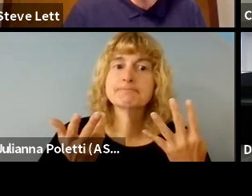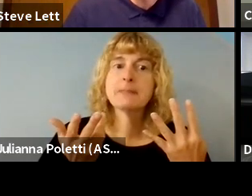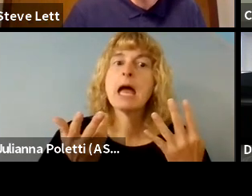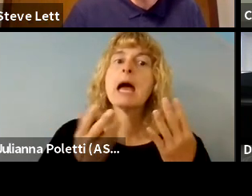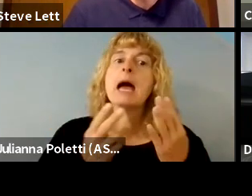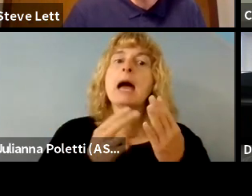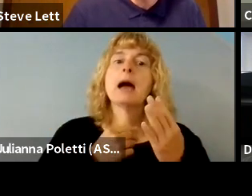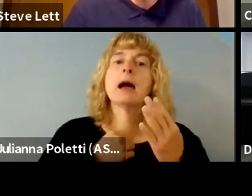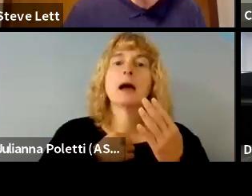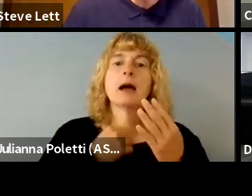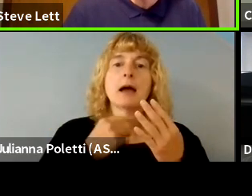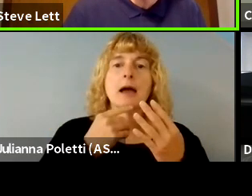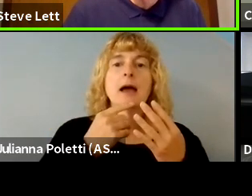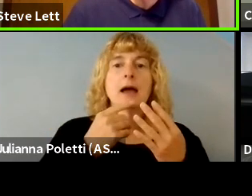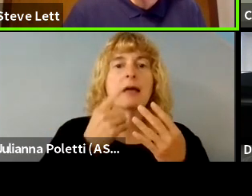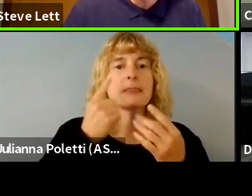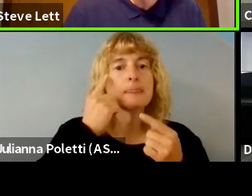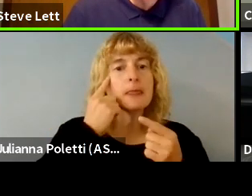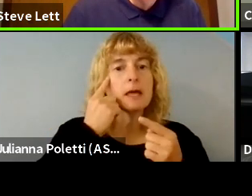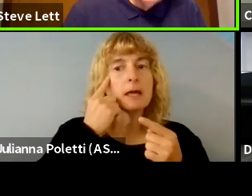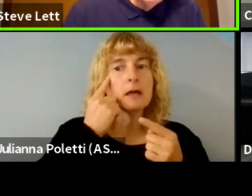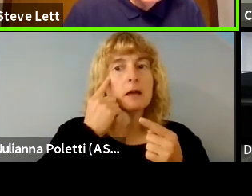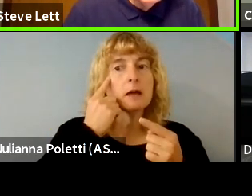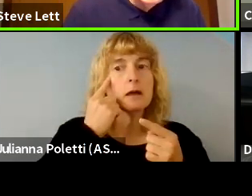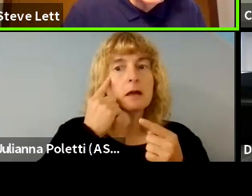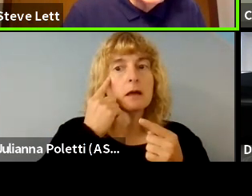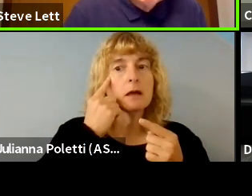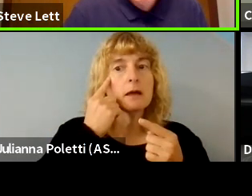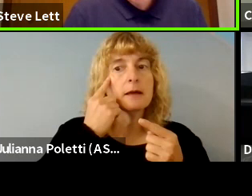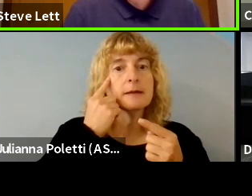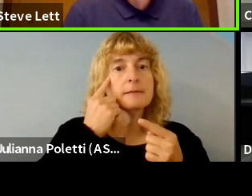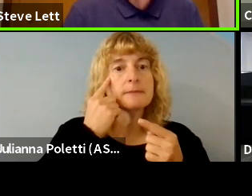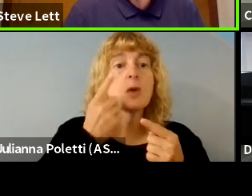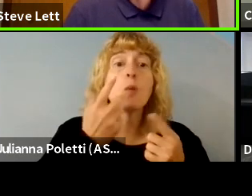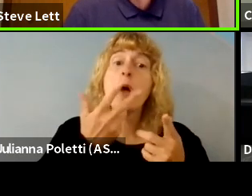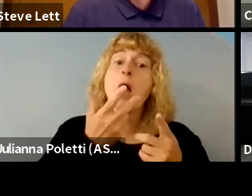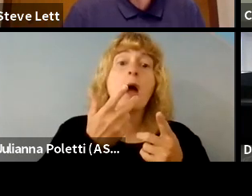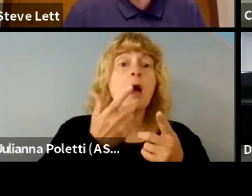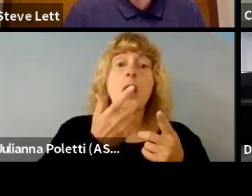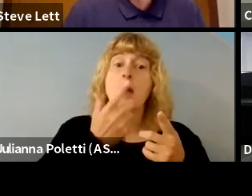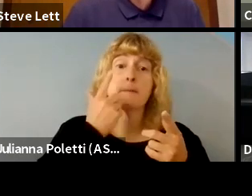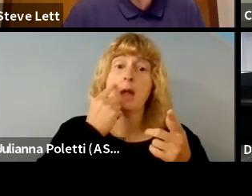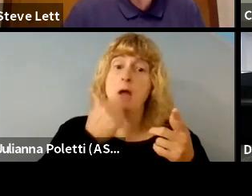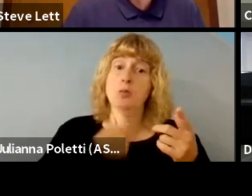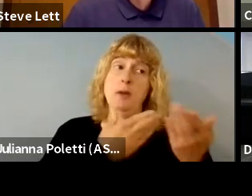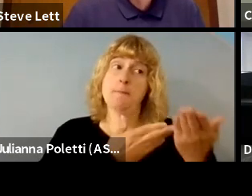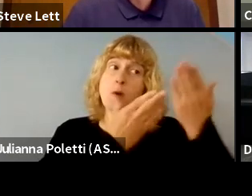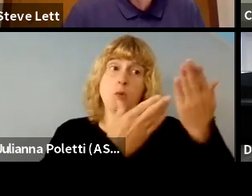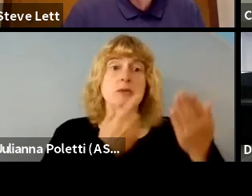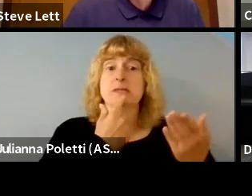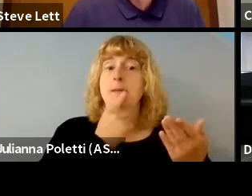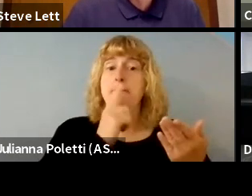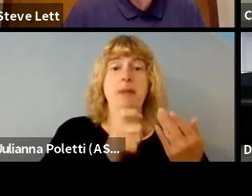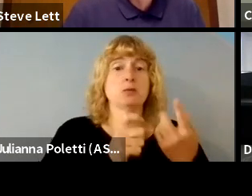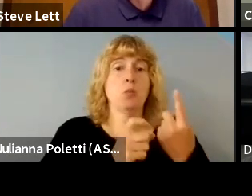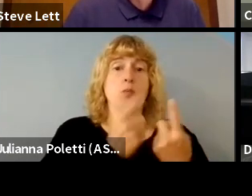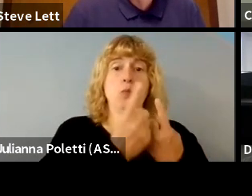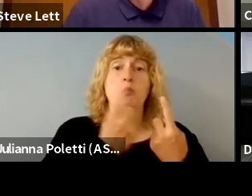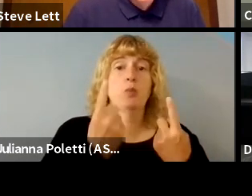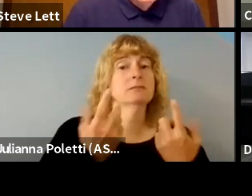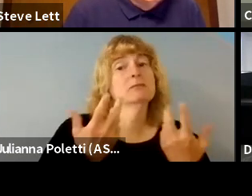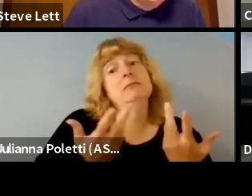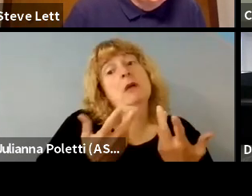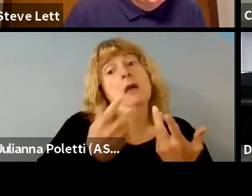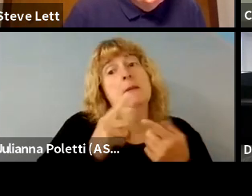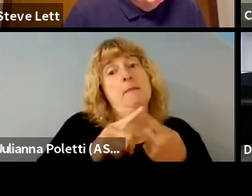I pursuant to our motion, they wouldn't all be on there. Agreed. And I think that they each have an interest in being on there.